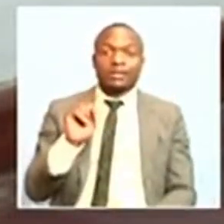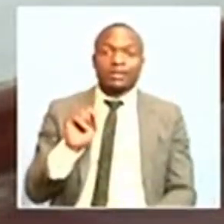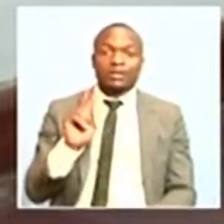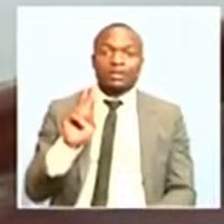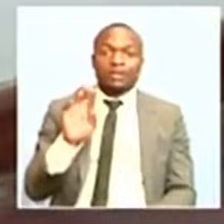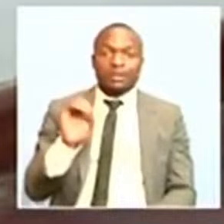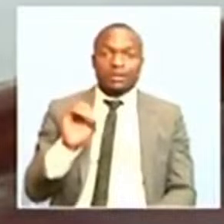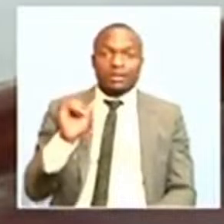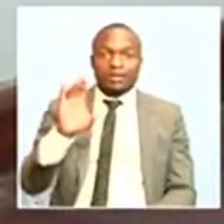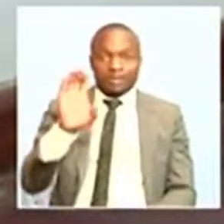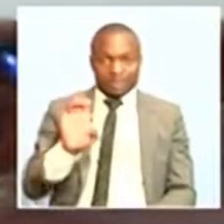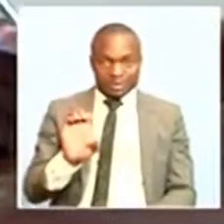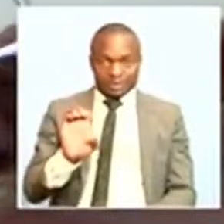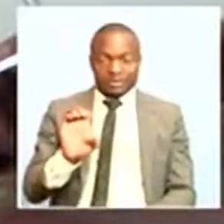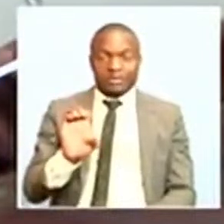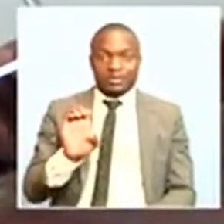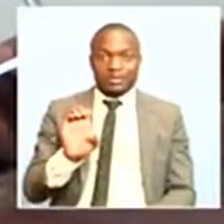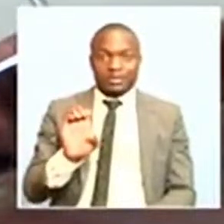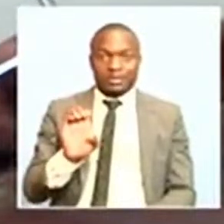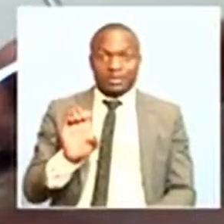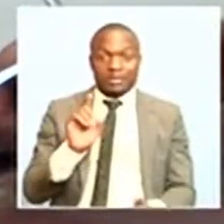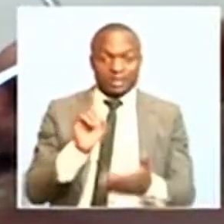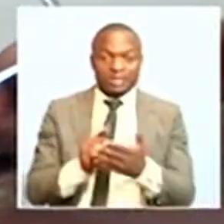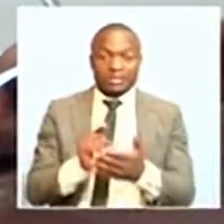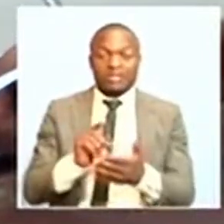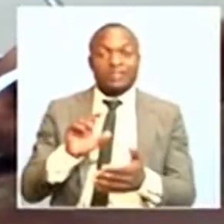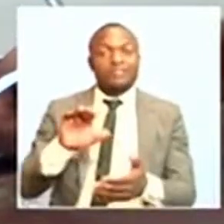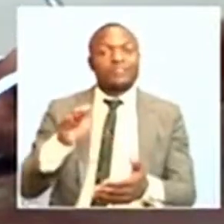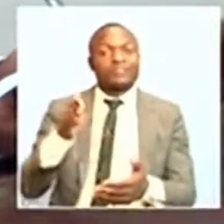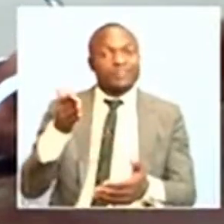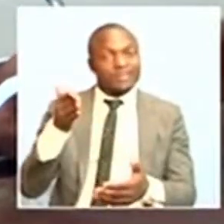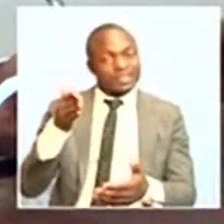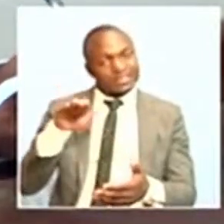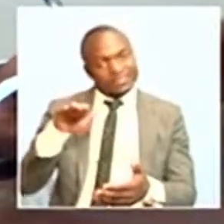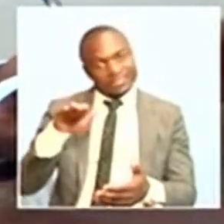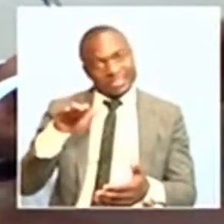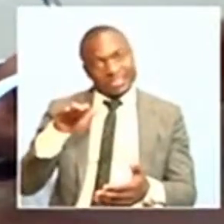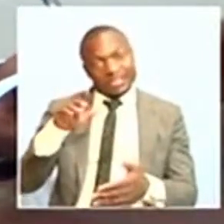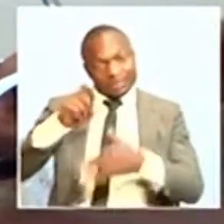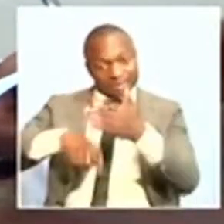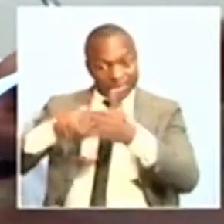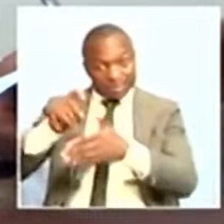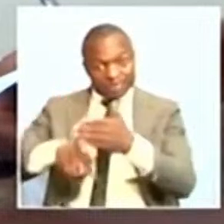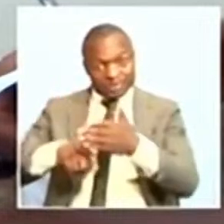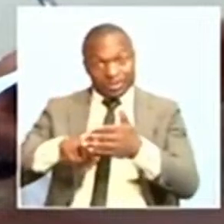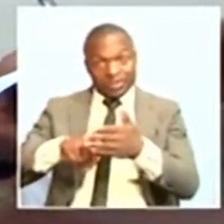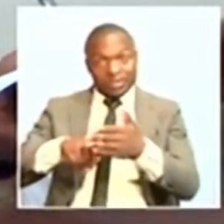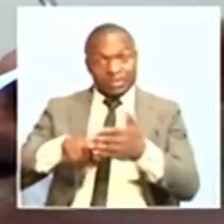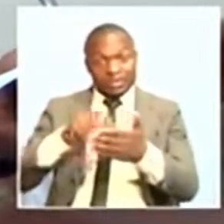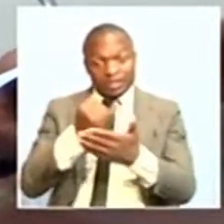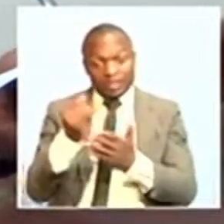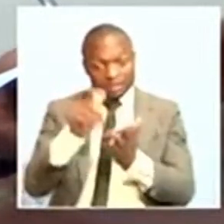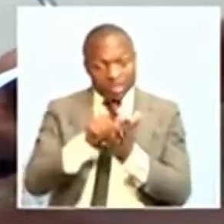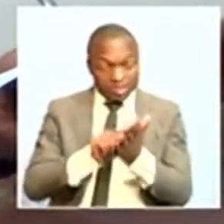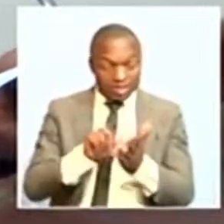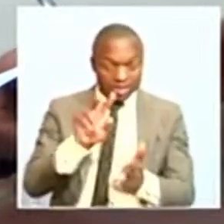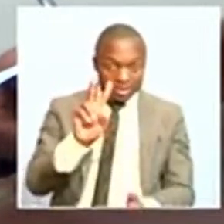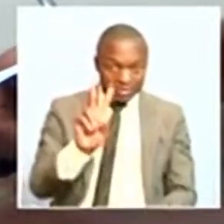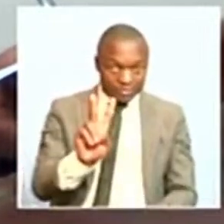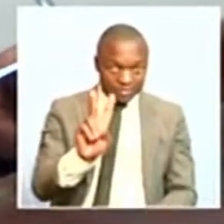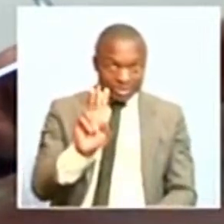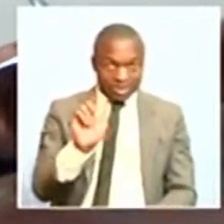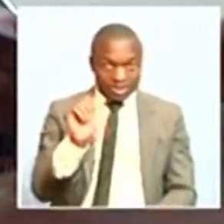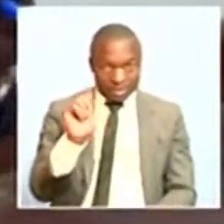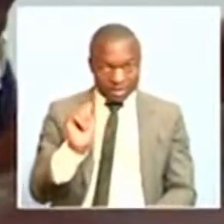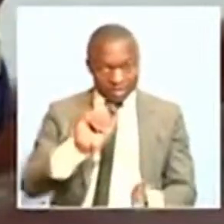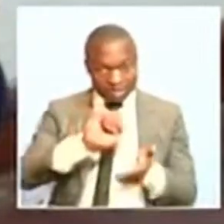also deemed to be a fairer tax. In terms of the legal framework, the VAT